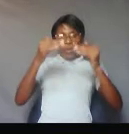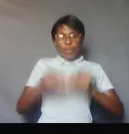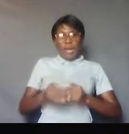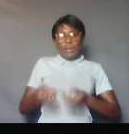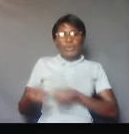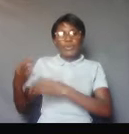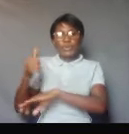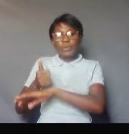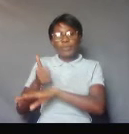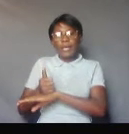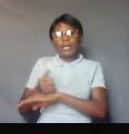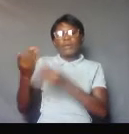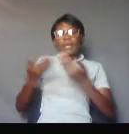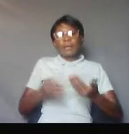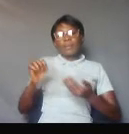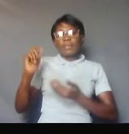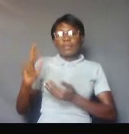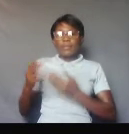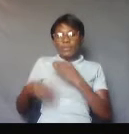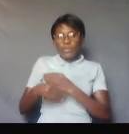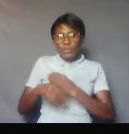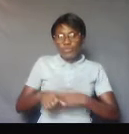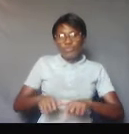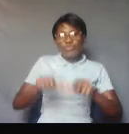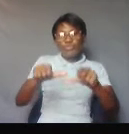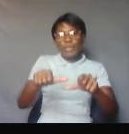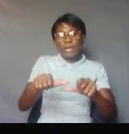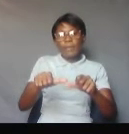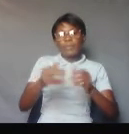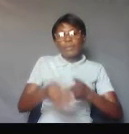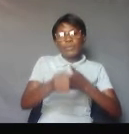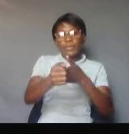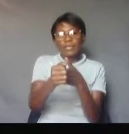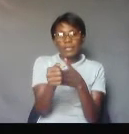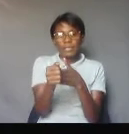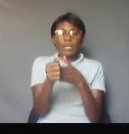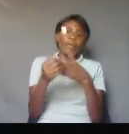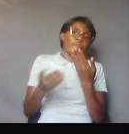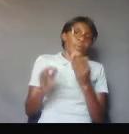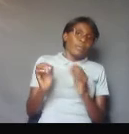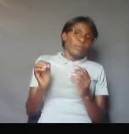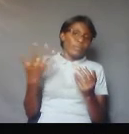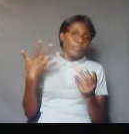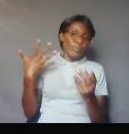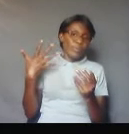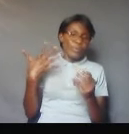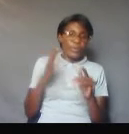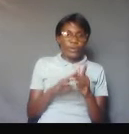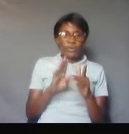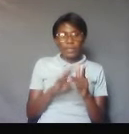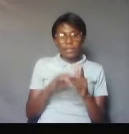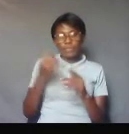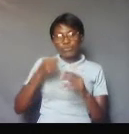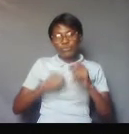something of the sort of movement that we see within contextual Bible study. So remember, right in the